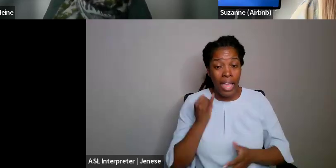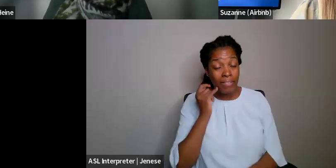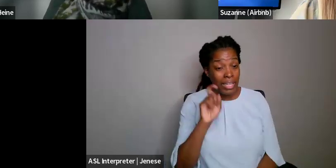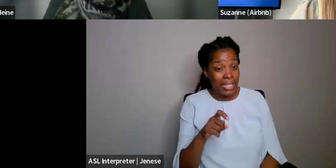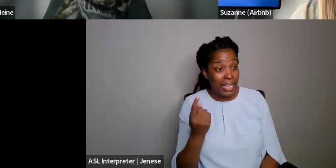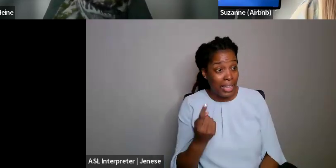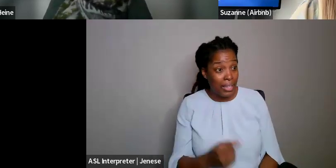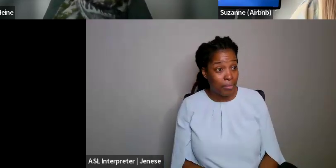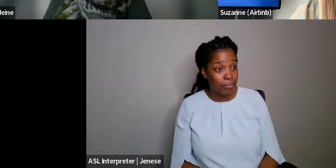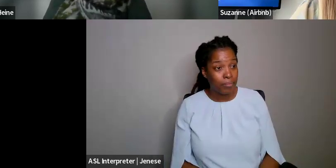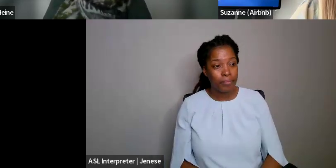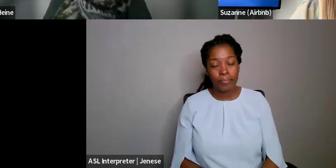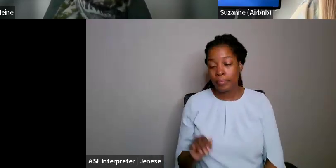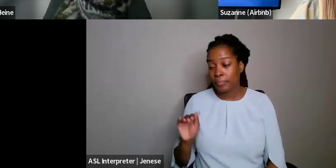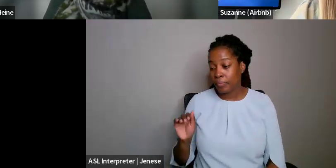up,